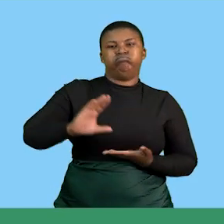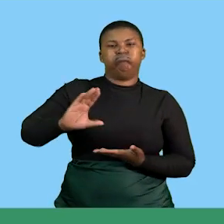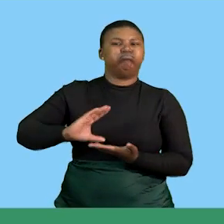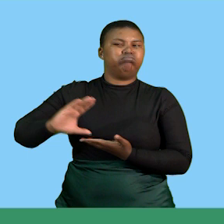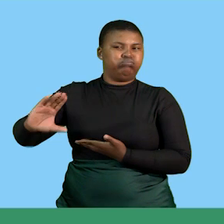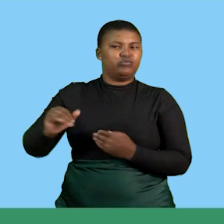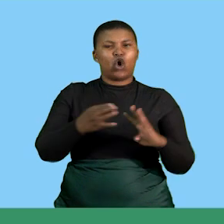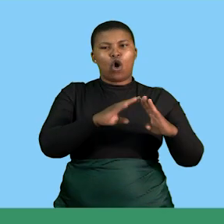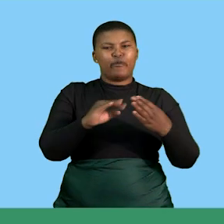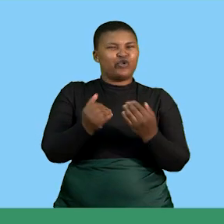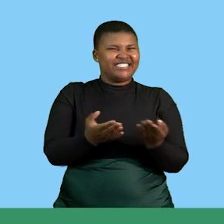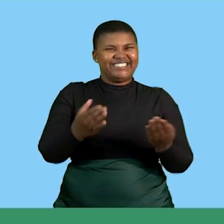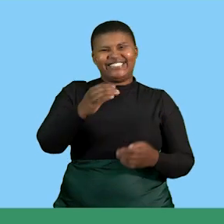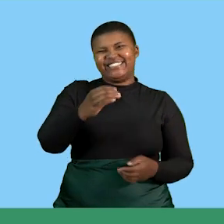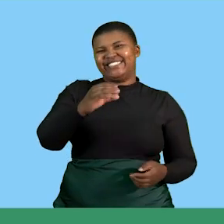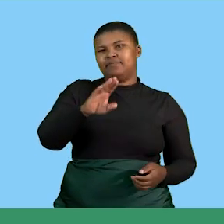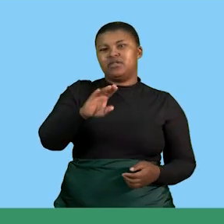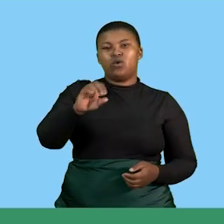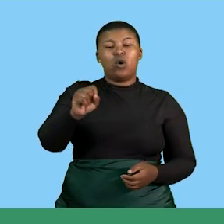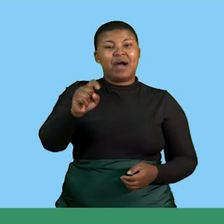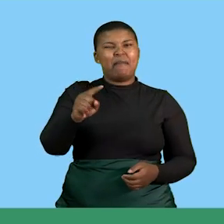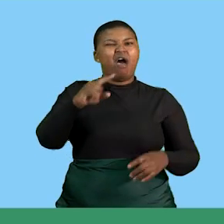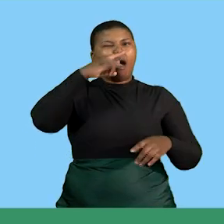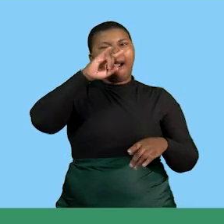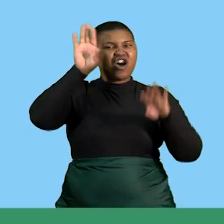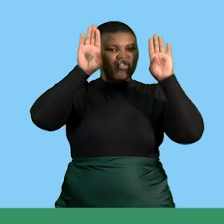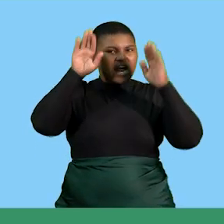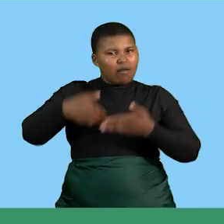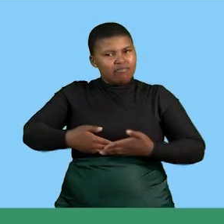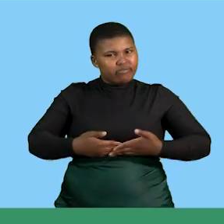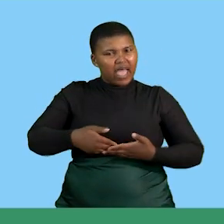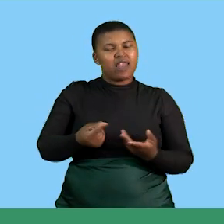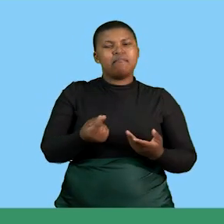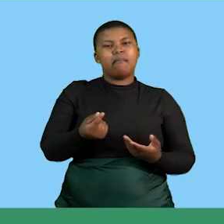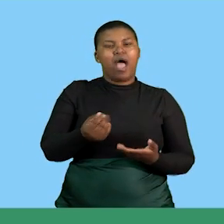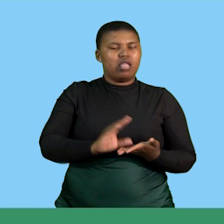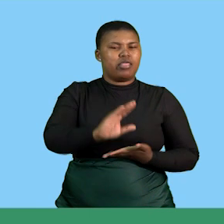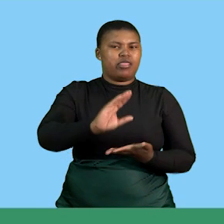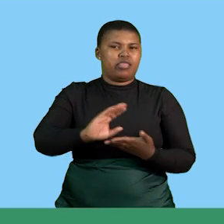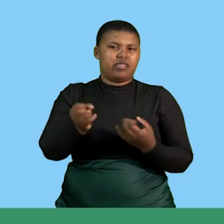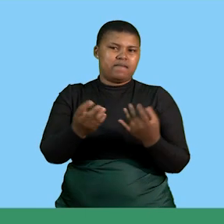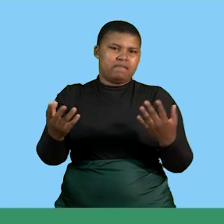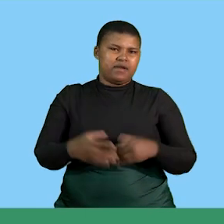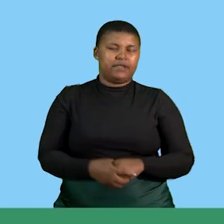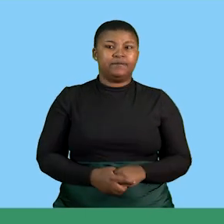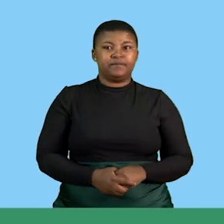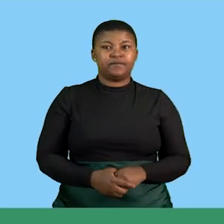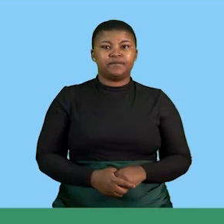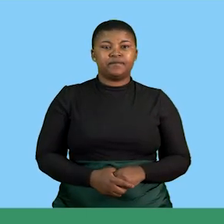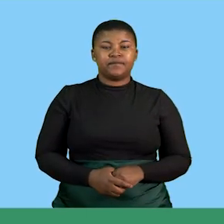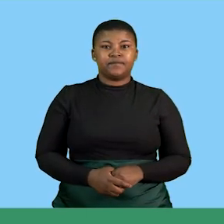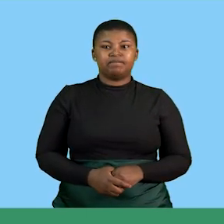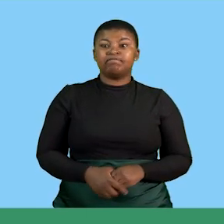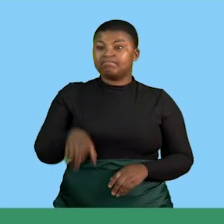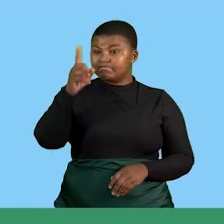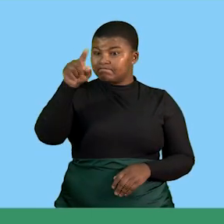local community-based organization. So when we look at consumers, competitors, and CBOs, they are, of course, all factors